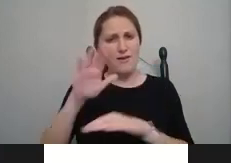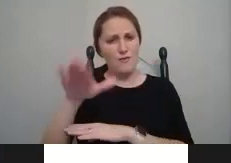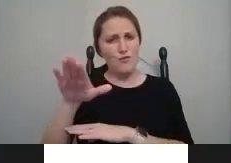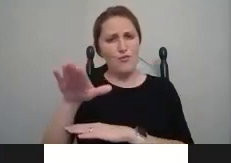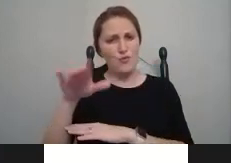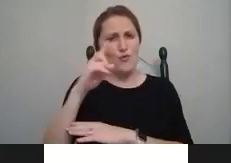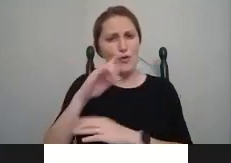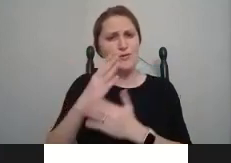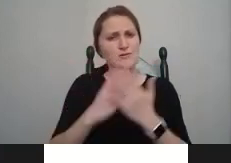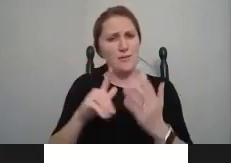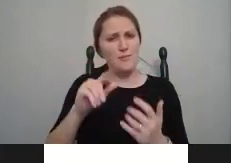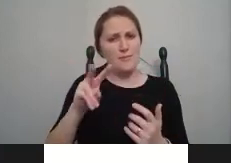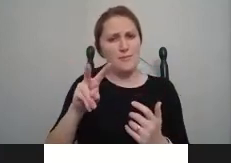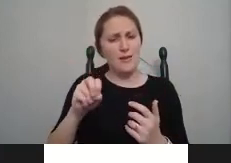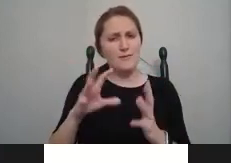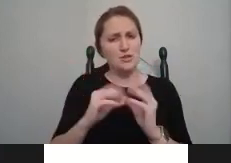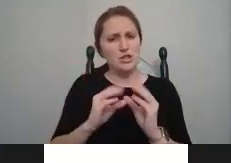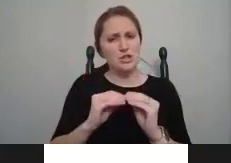live sessions.